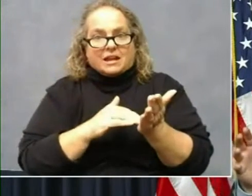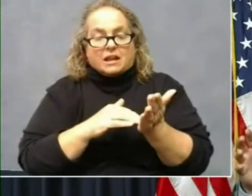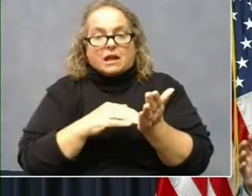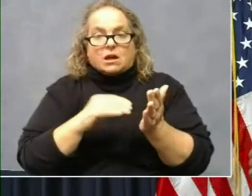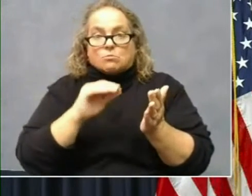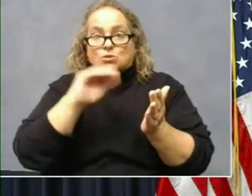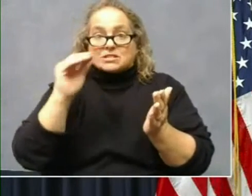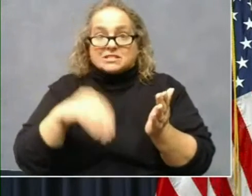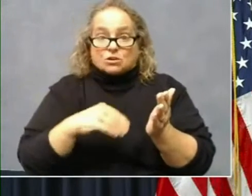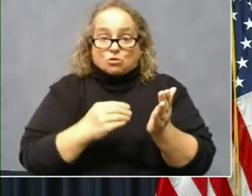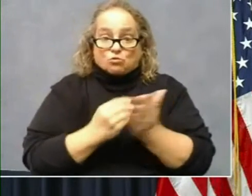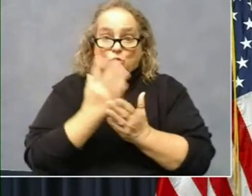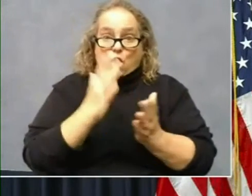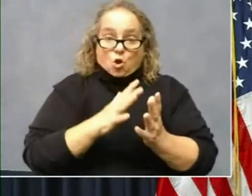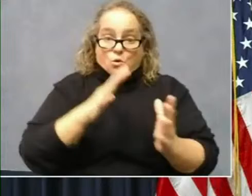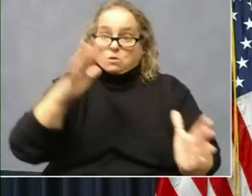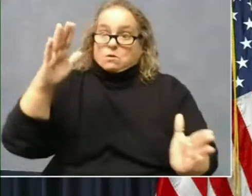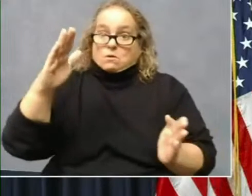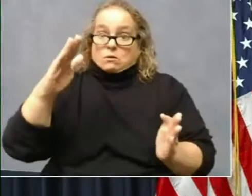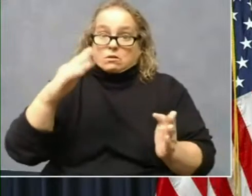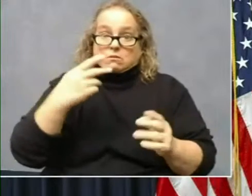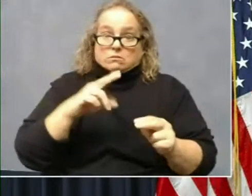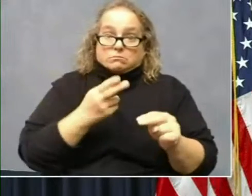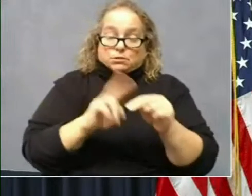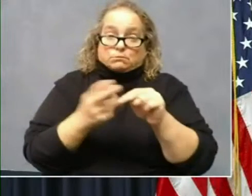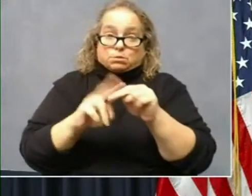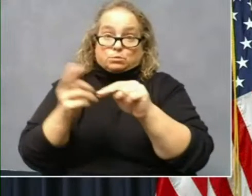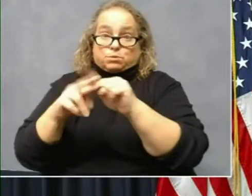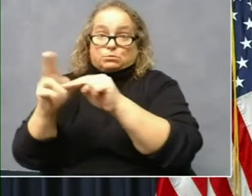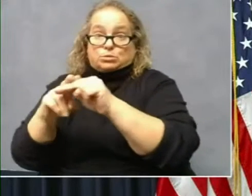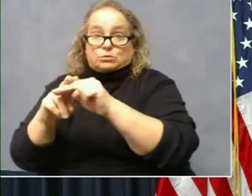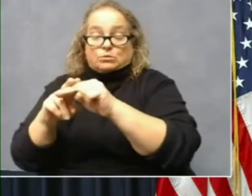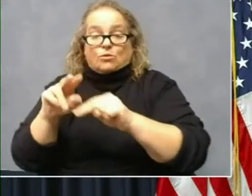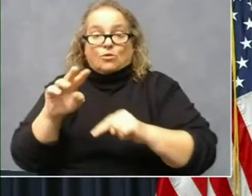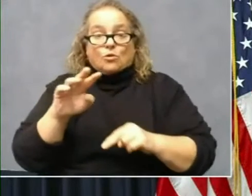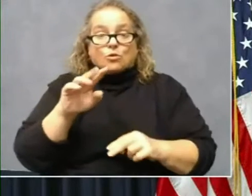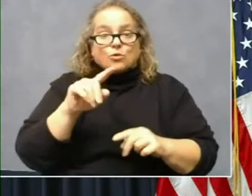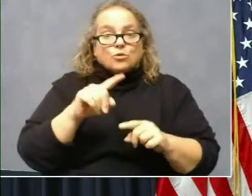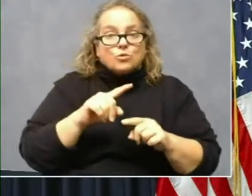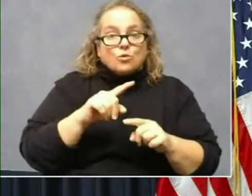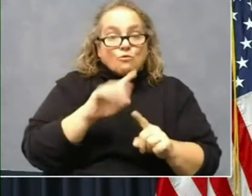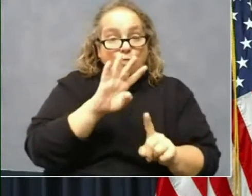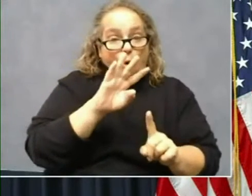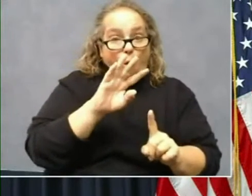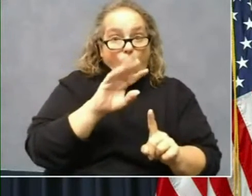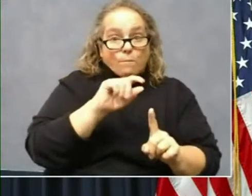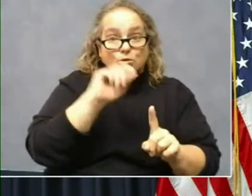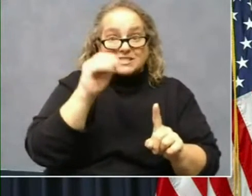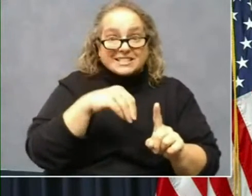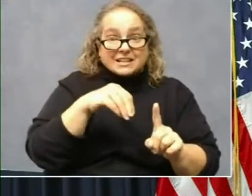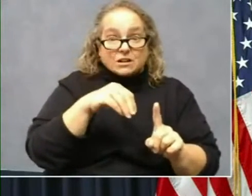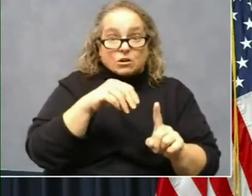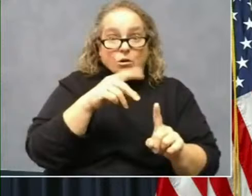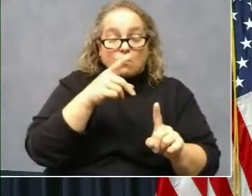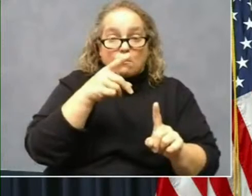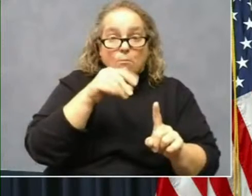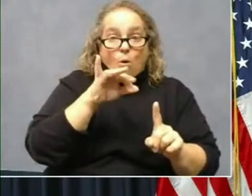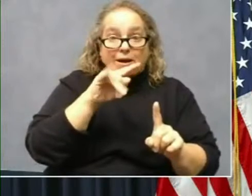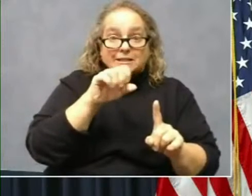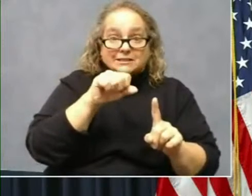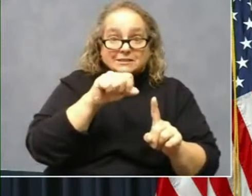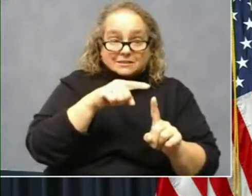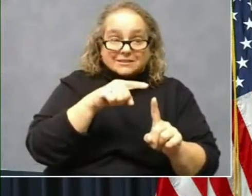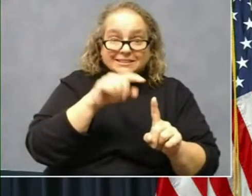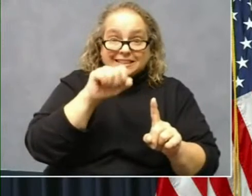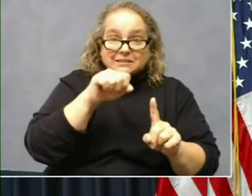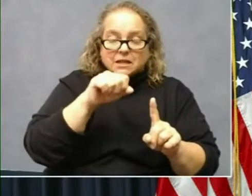almost 4 percentage points to maybe 1%. We got to slow down the train before we stop it